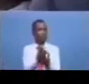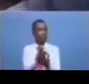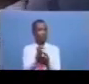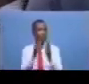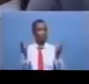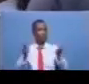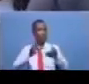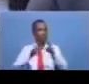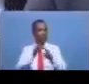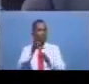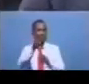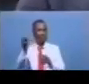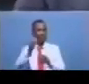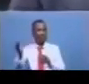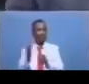6,730,413 by